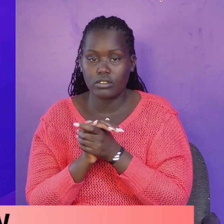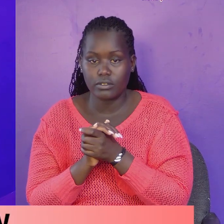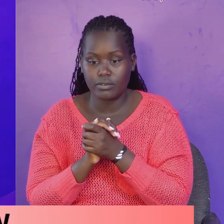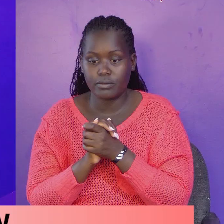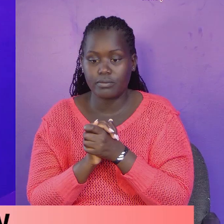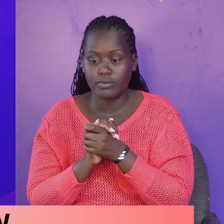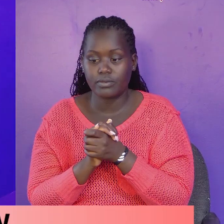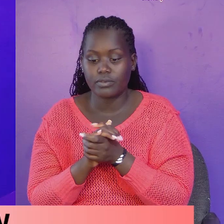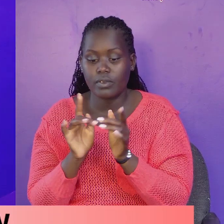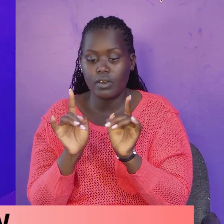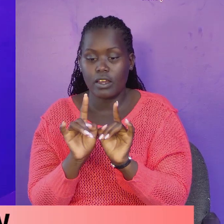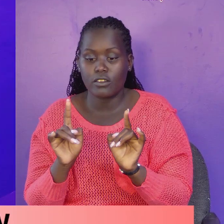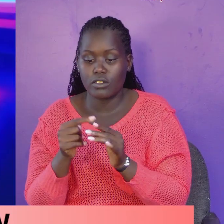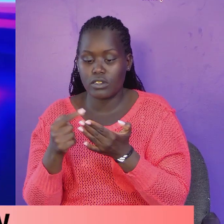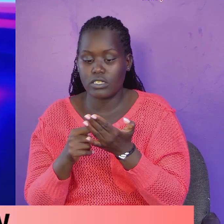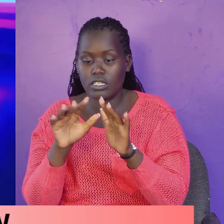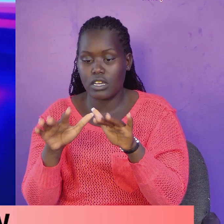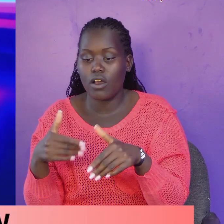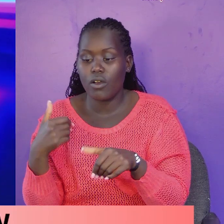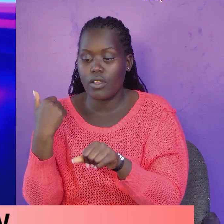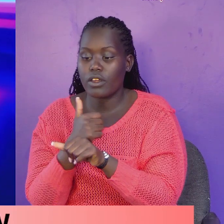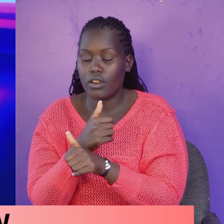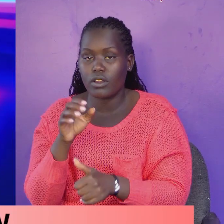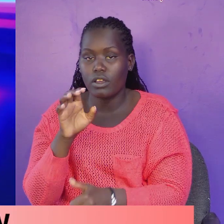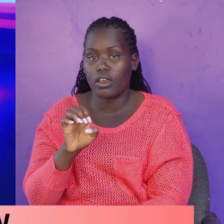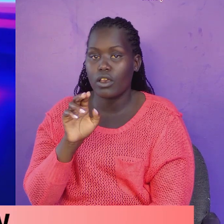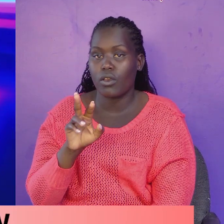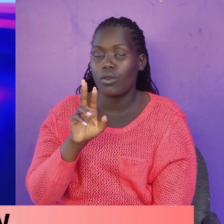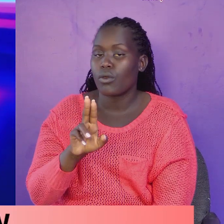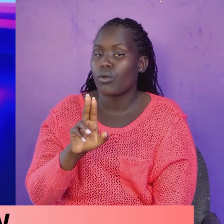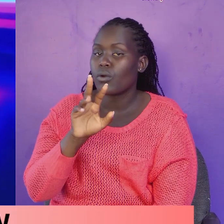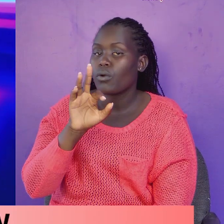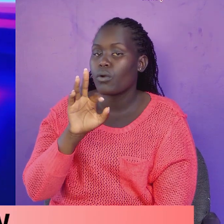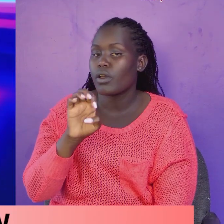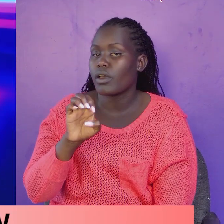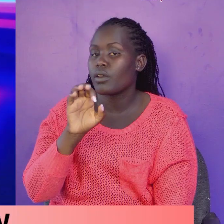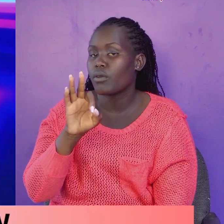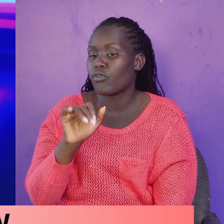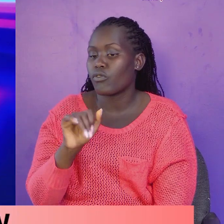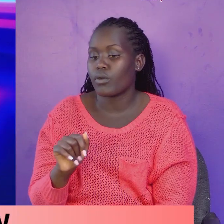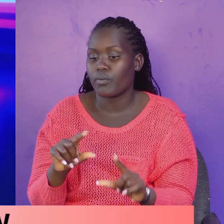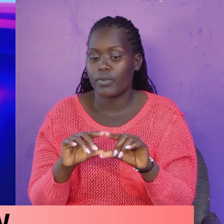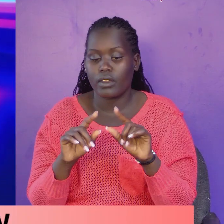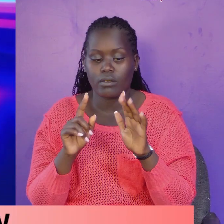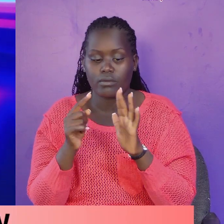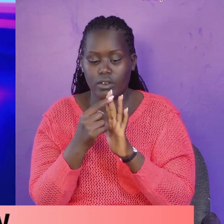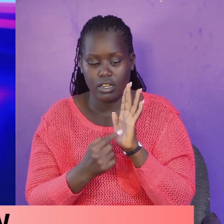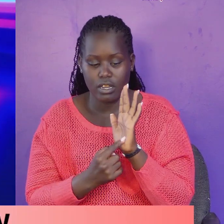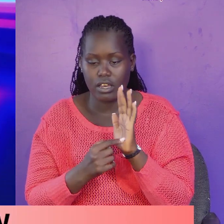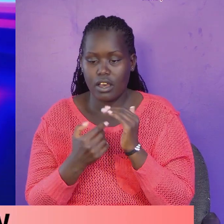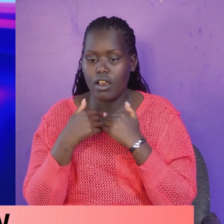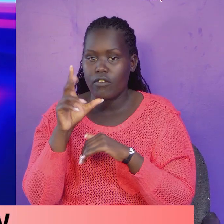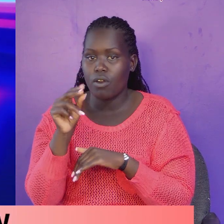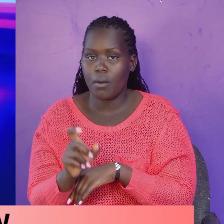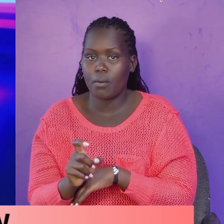even looking at how they performed in the UEFA Nations League, no, I don't think there is no one who was giving Portugal a